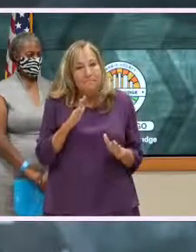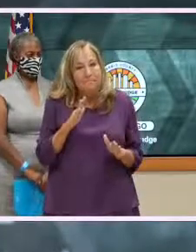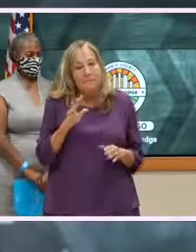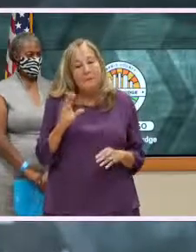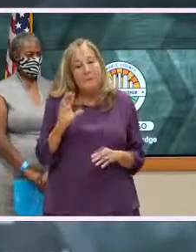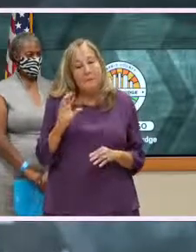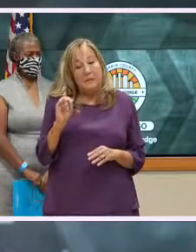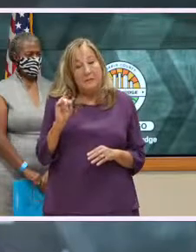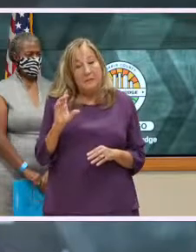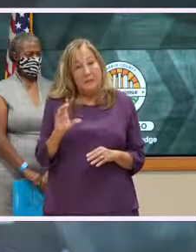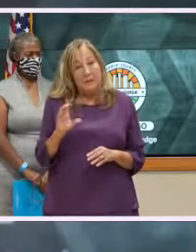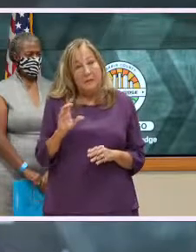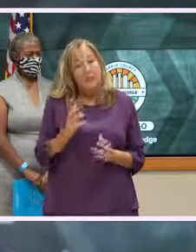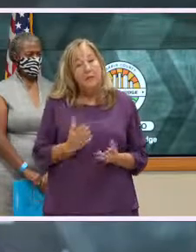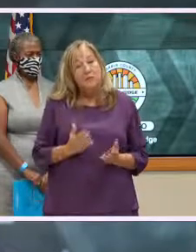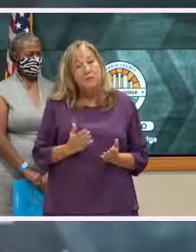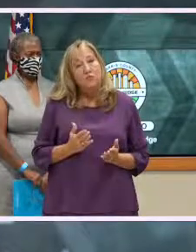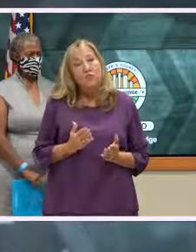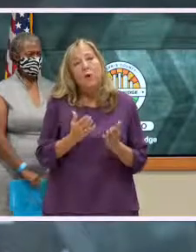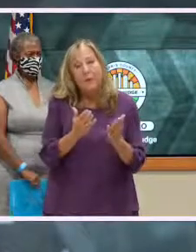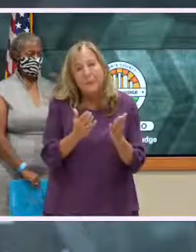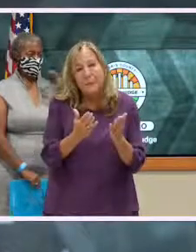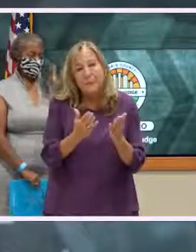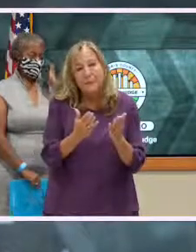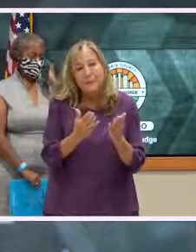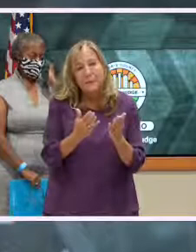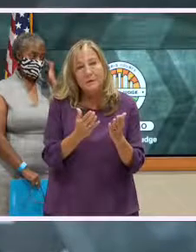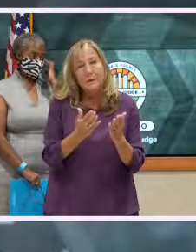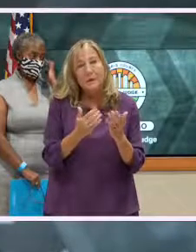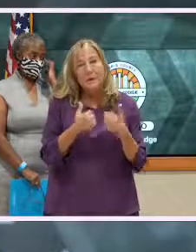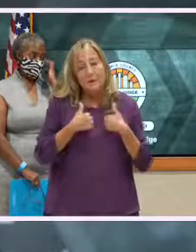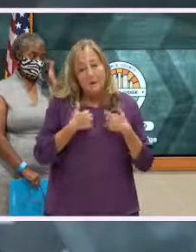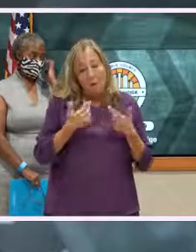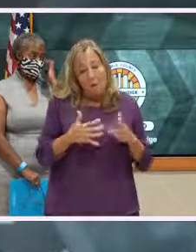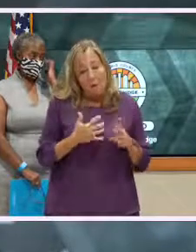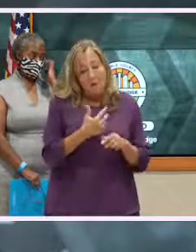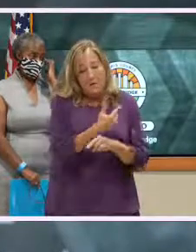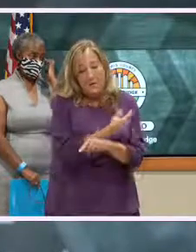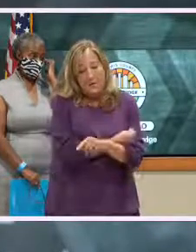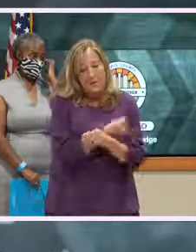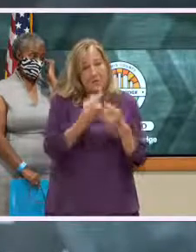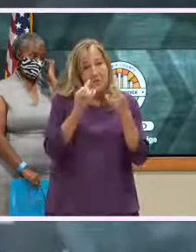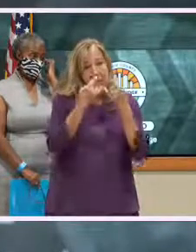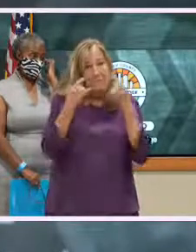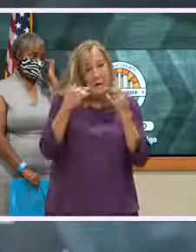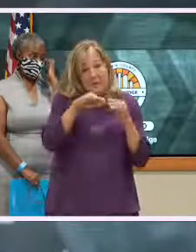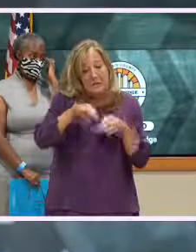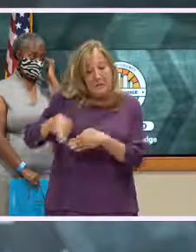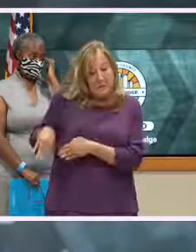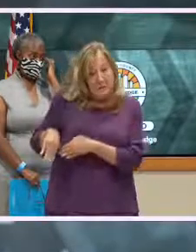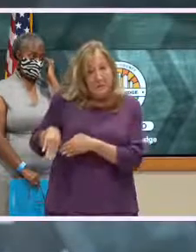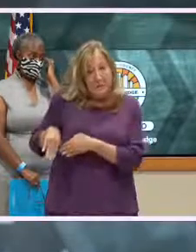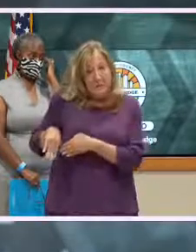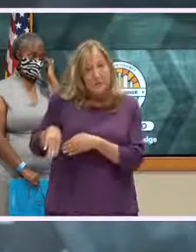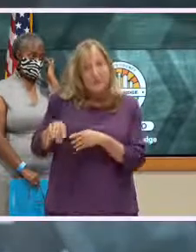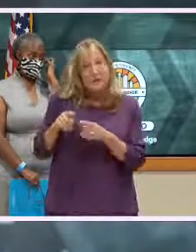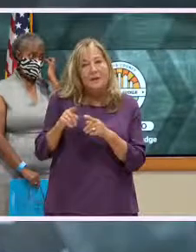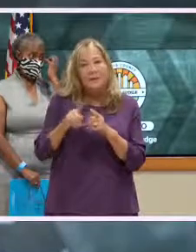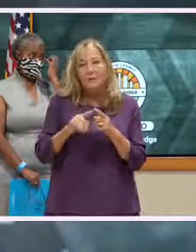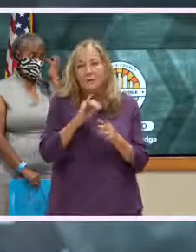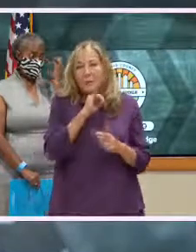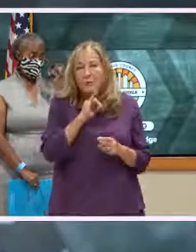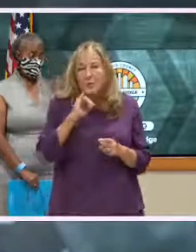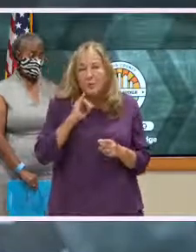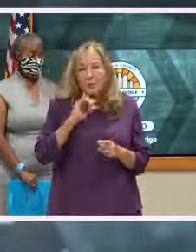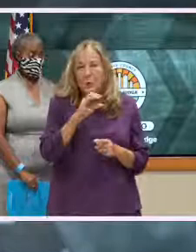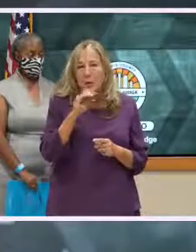indoors and if you're vaccinated, you no longer need a mask, that was based on hard data from Israel and the UK showing